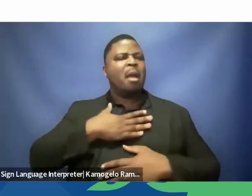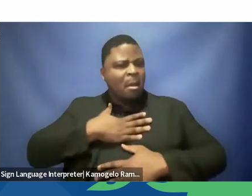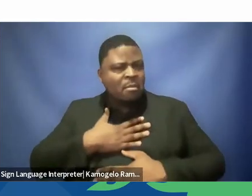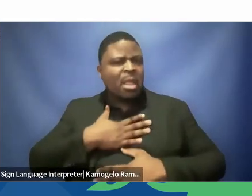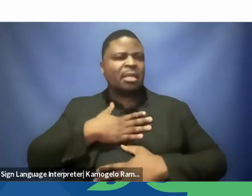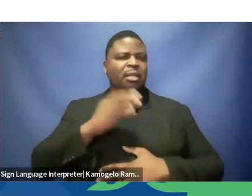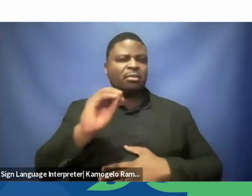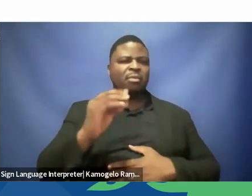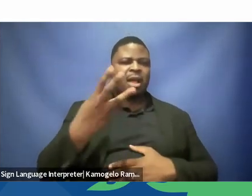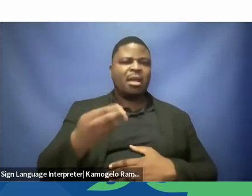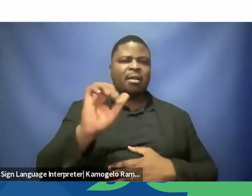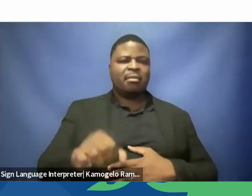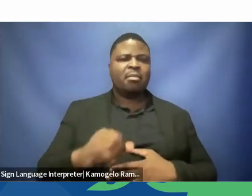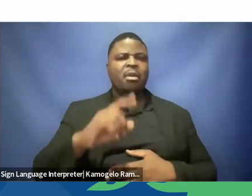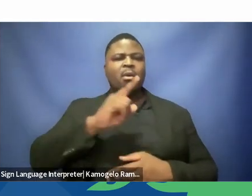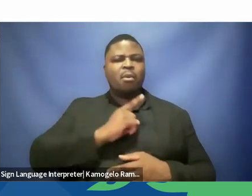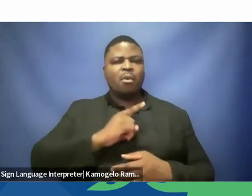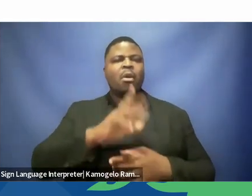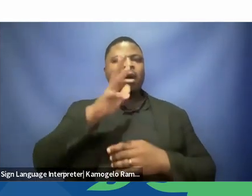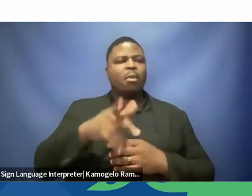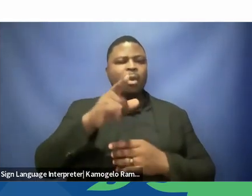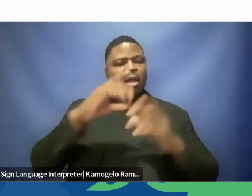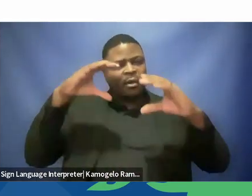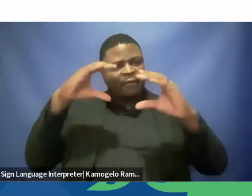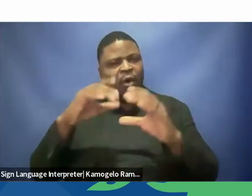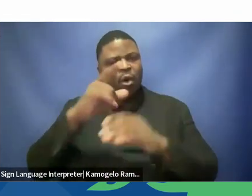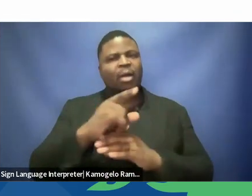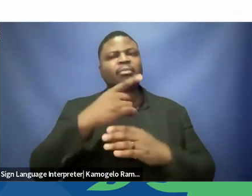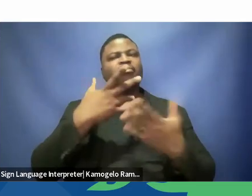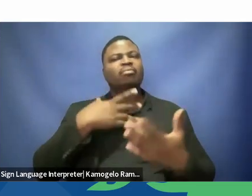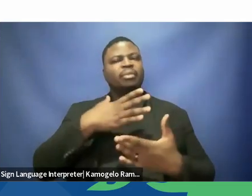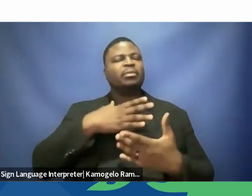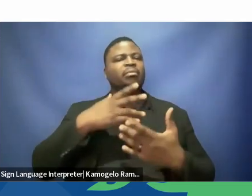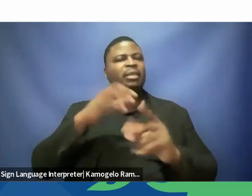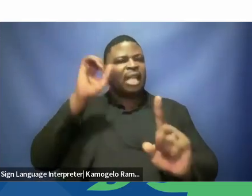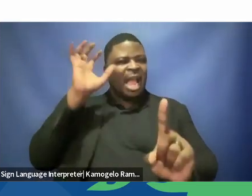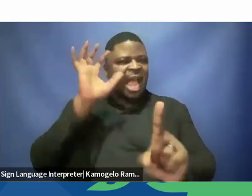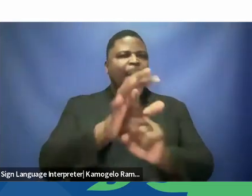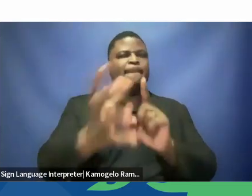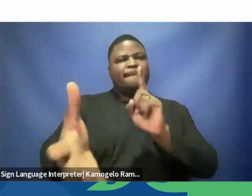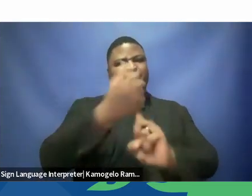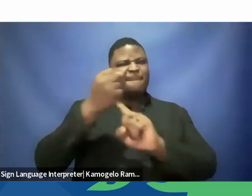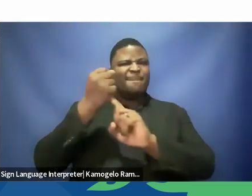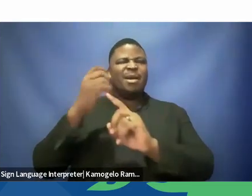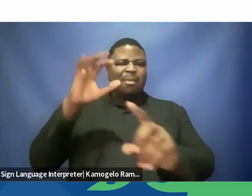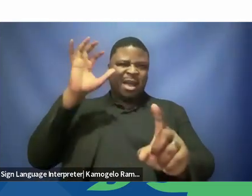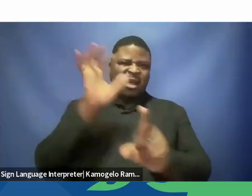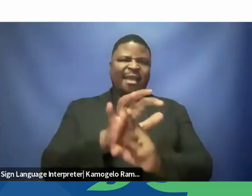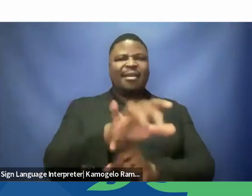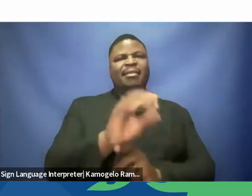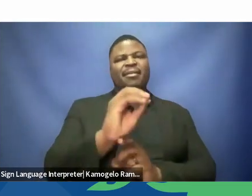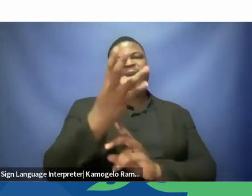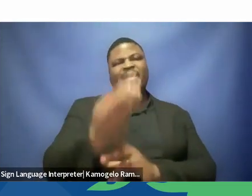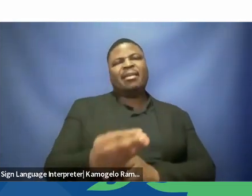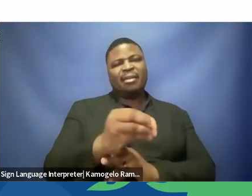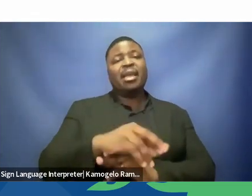have to pay attention and focus on the harms associated with chemsex. So when you are disinhibited, as soon as you slam or